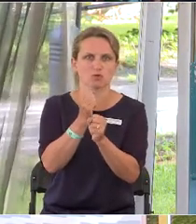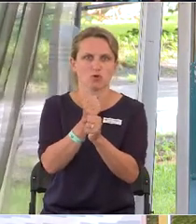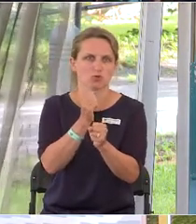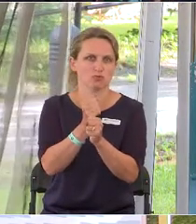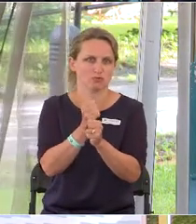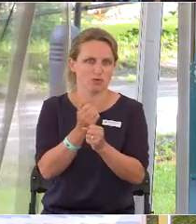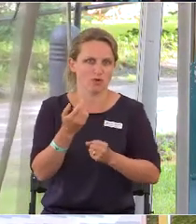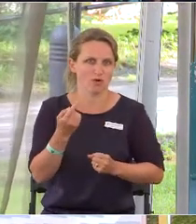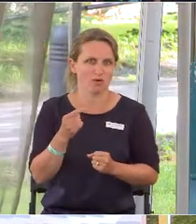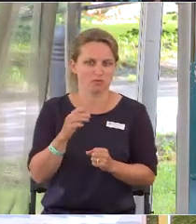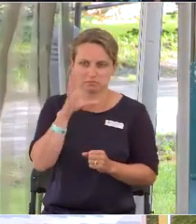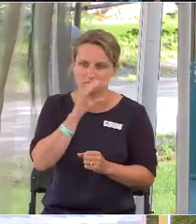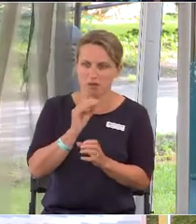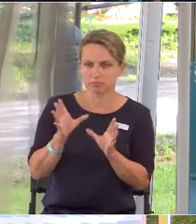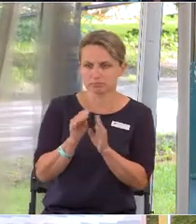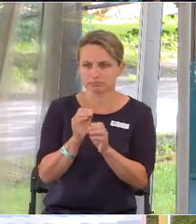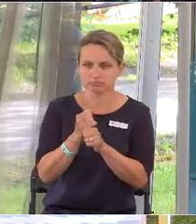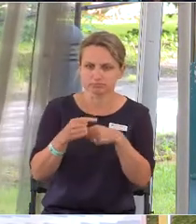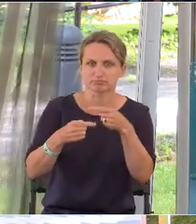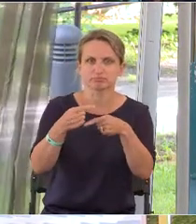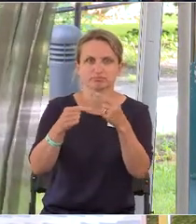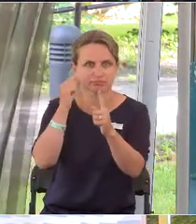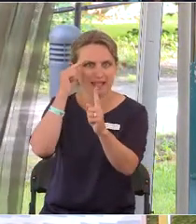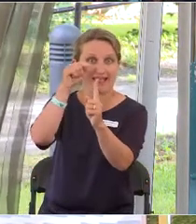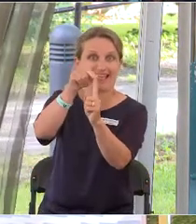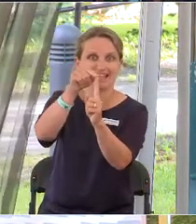together, we can actually work together for a good thing.